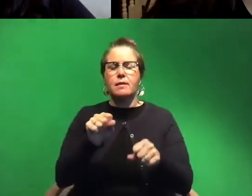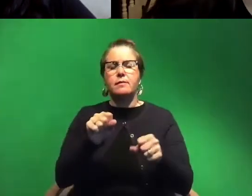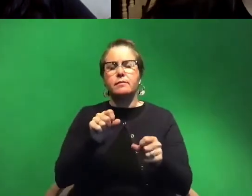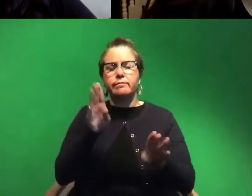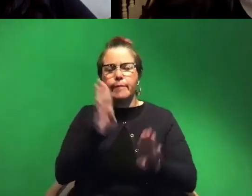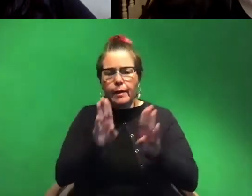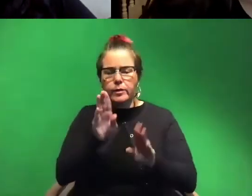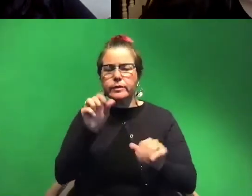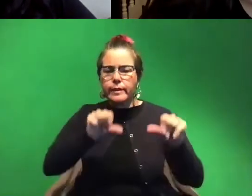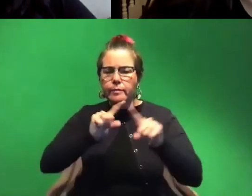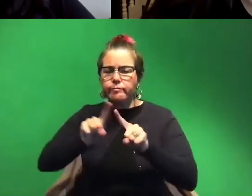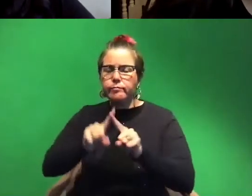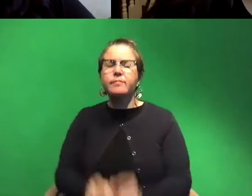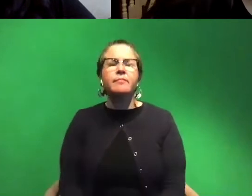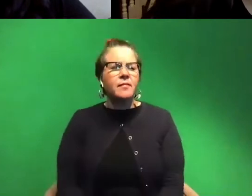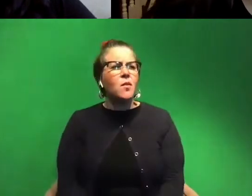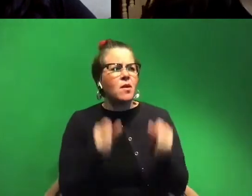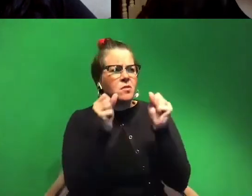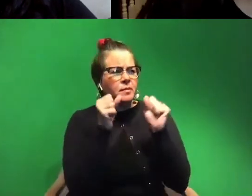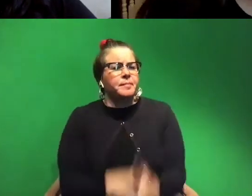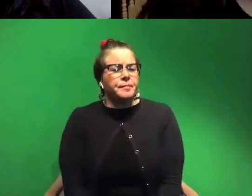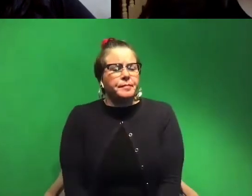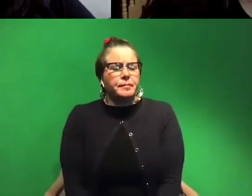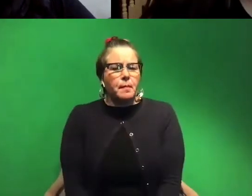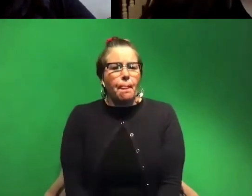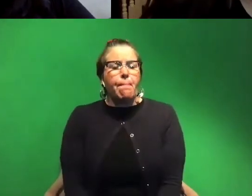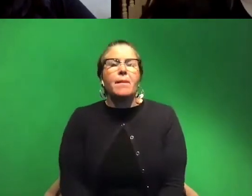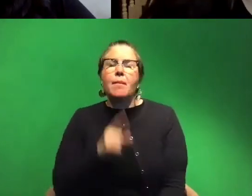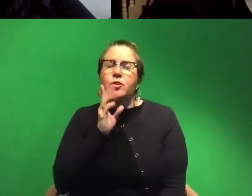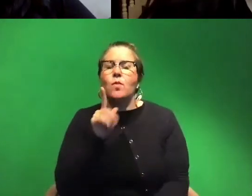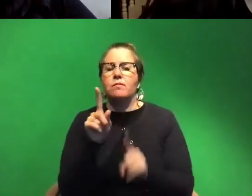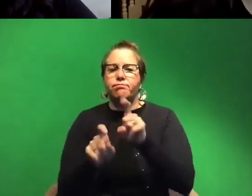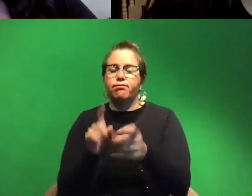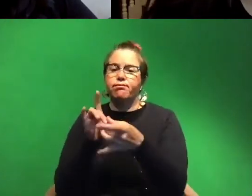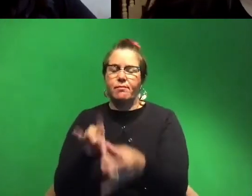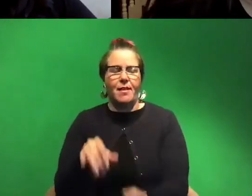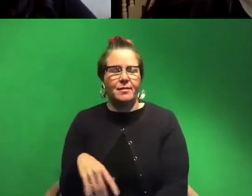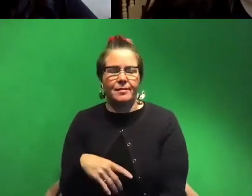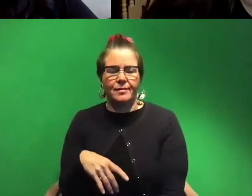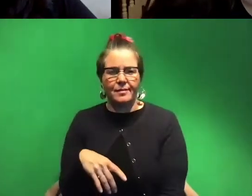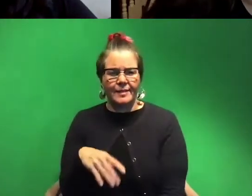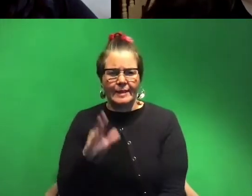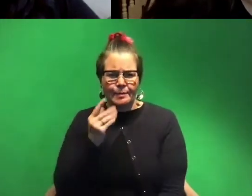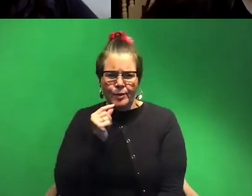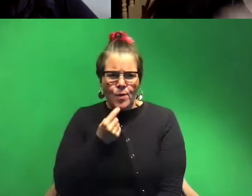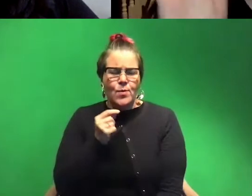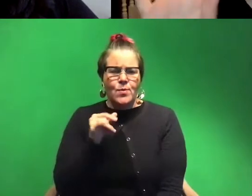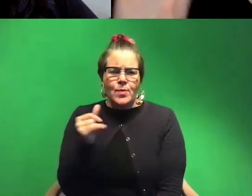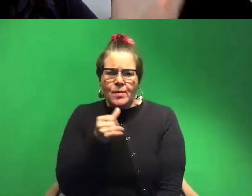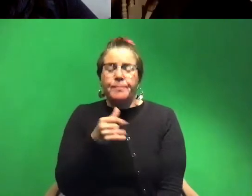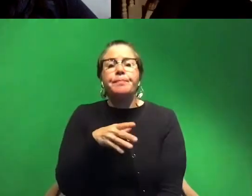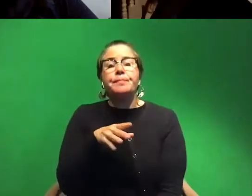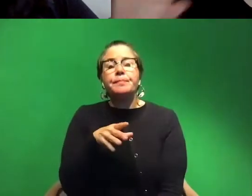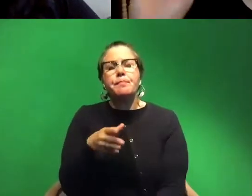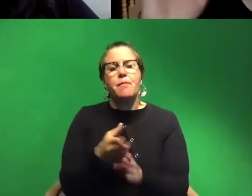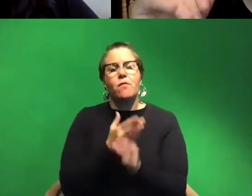so awesome. So I'm sure we're going to ask more questions about that because it seems so cool to me. But before we